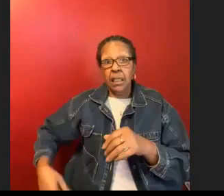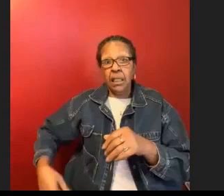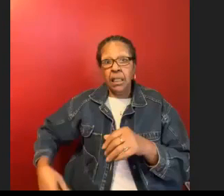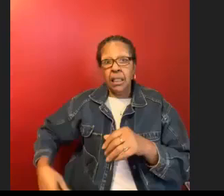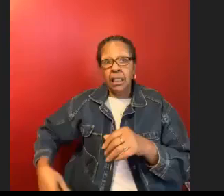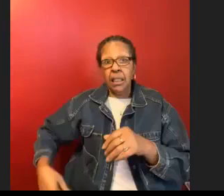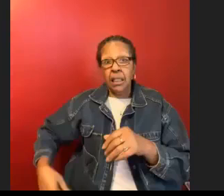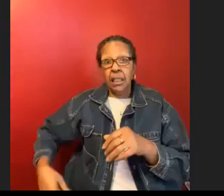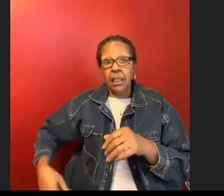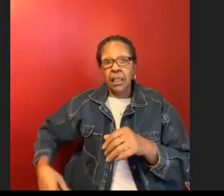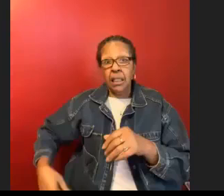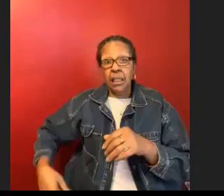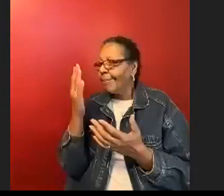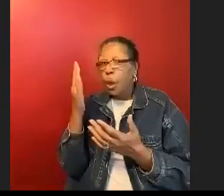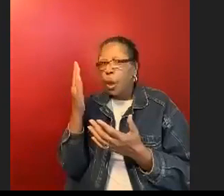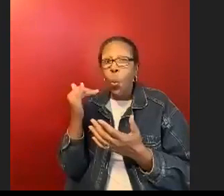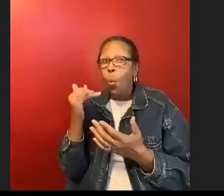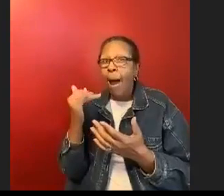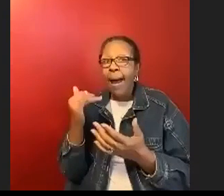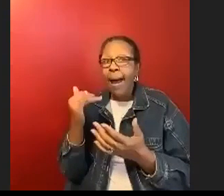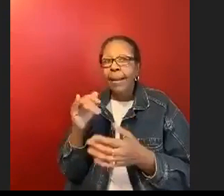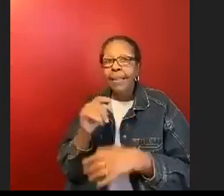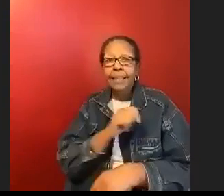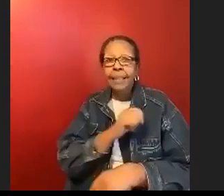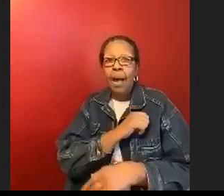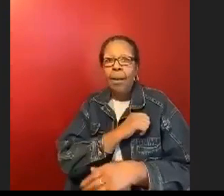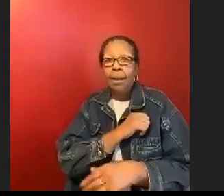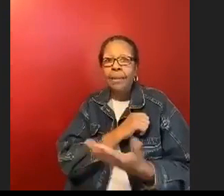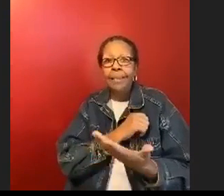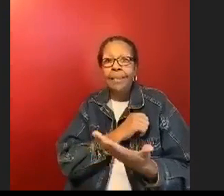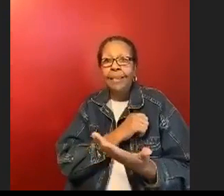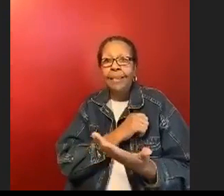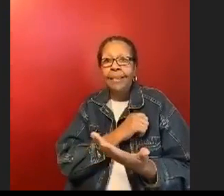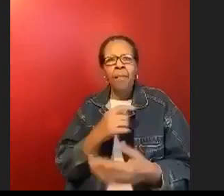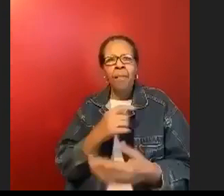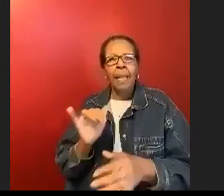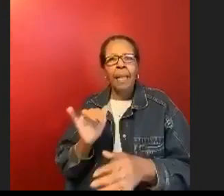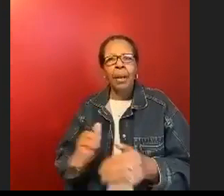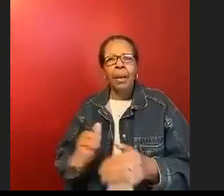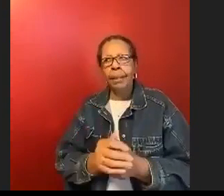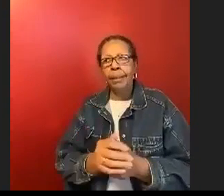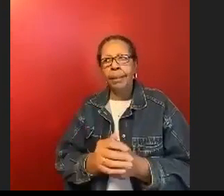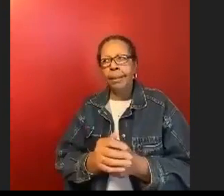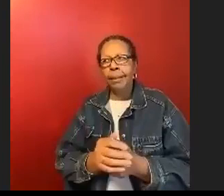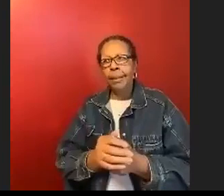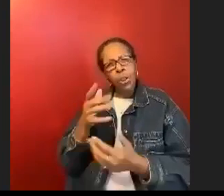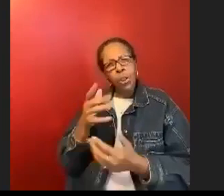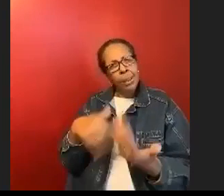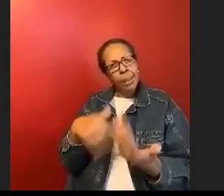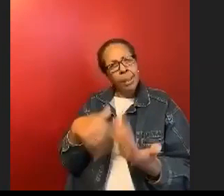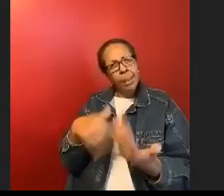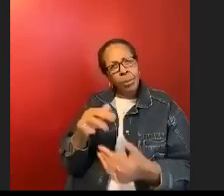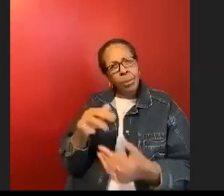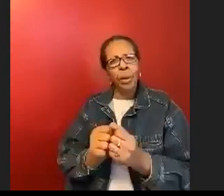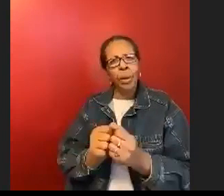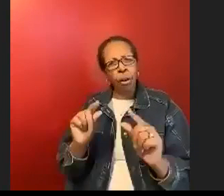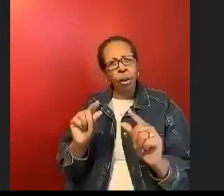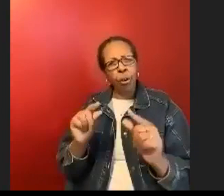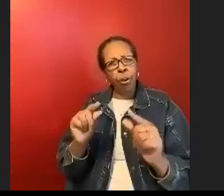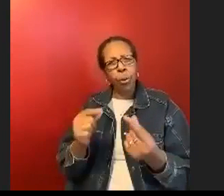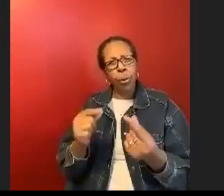Think about that. You've been hanging around with a group of guys for 3 years. And Thomas was the one, if you